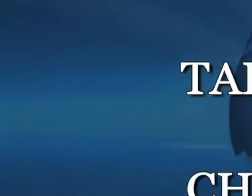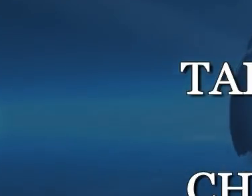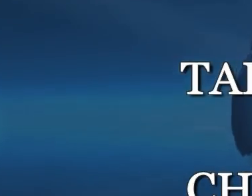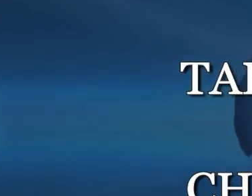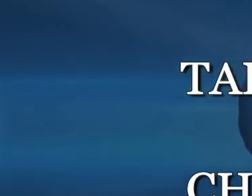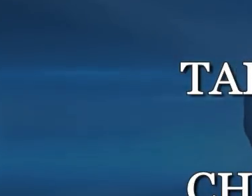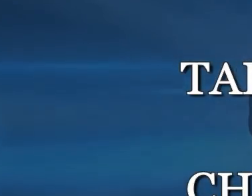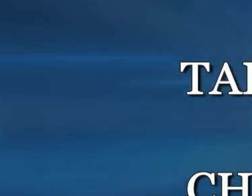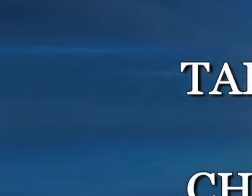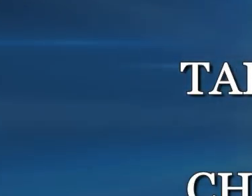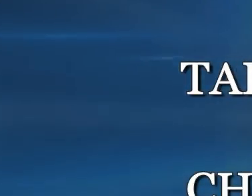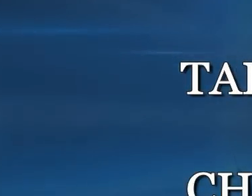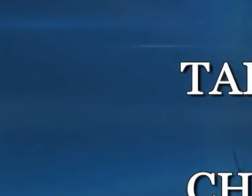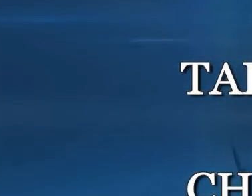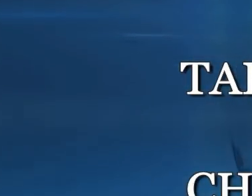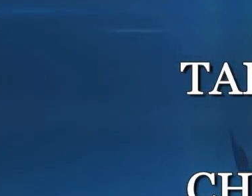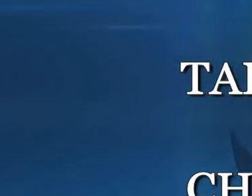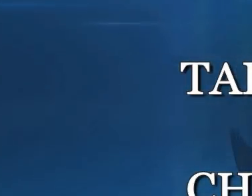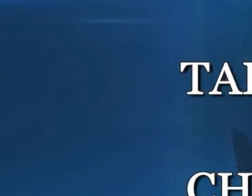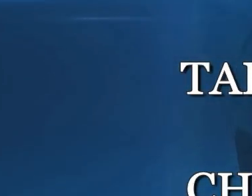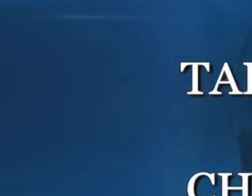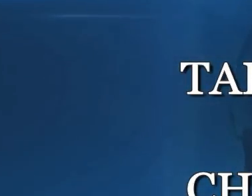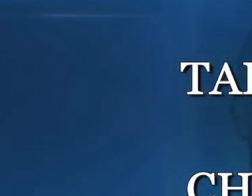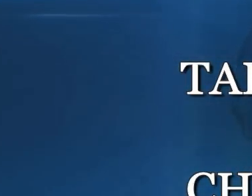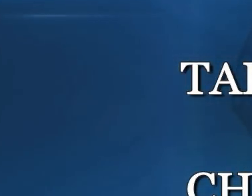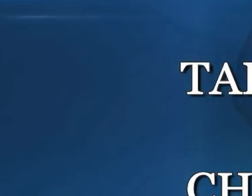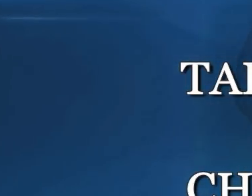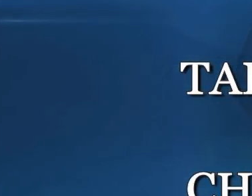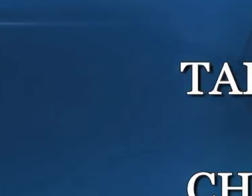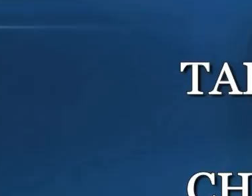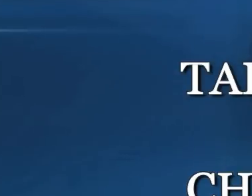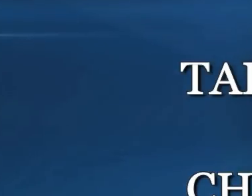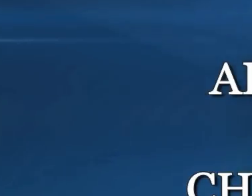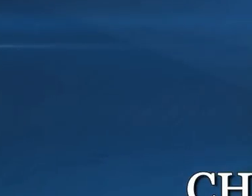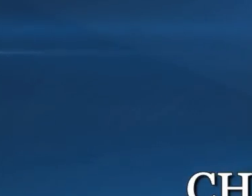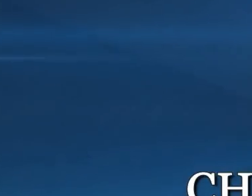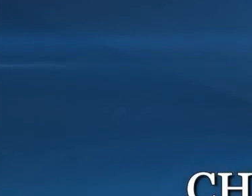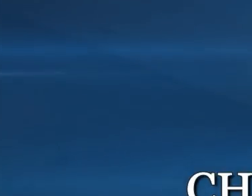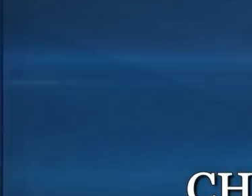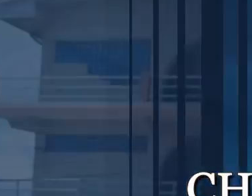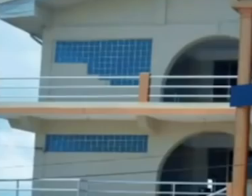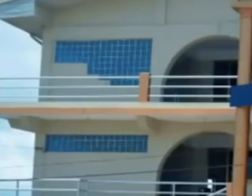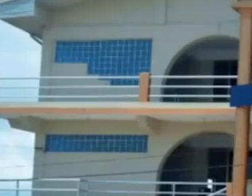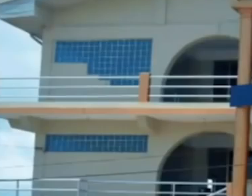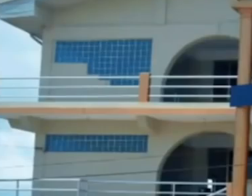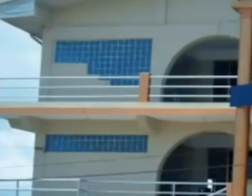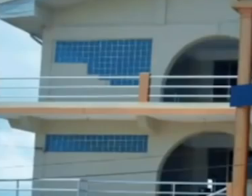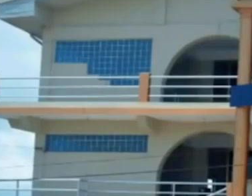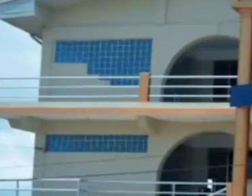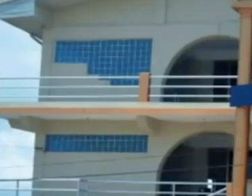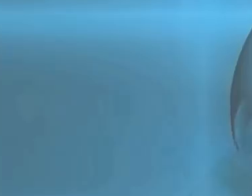He tinted skies with heavenly hue and framed the worlds with his